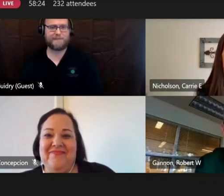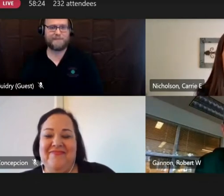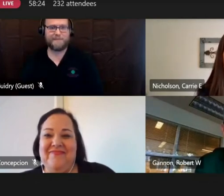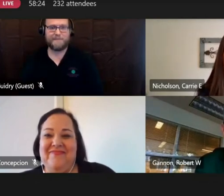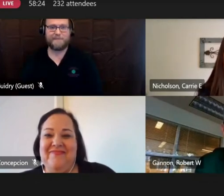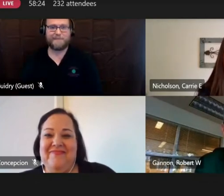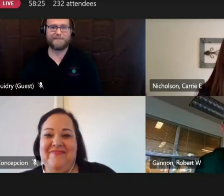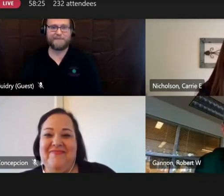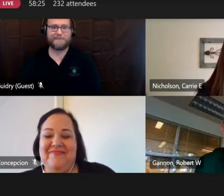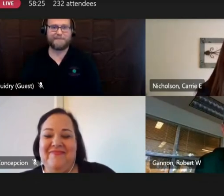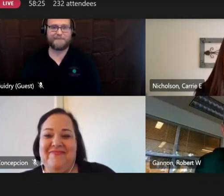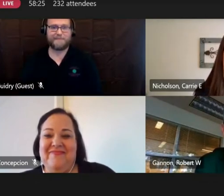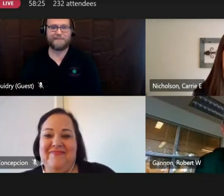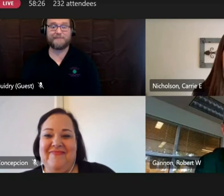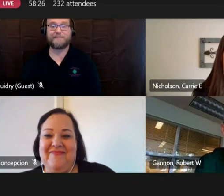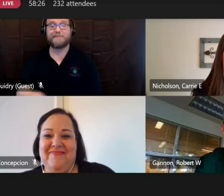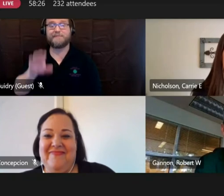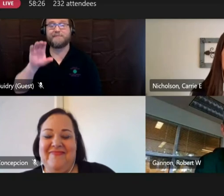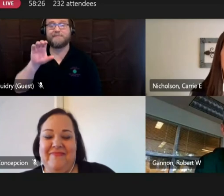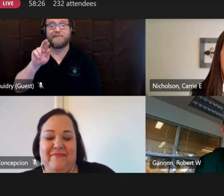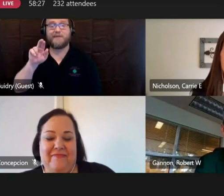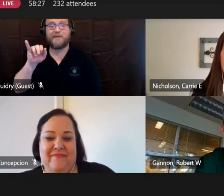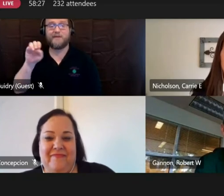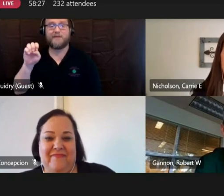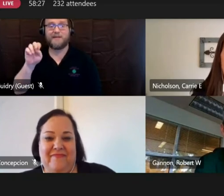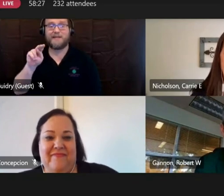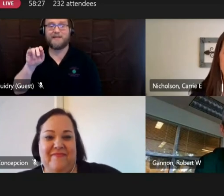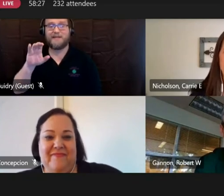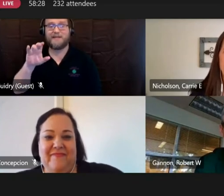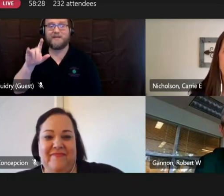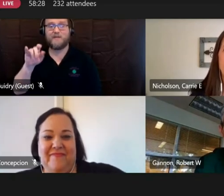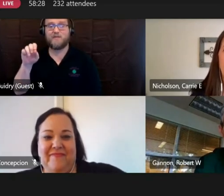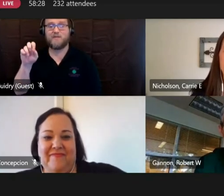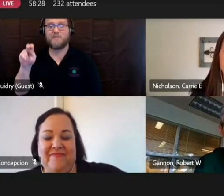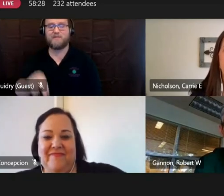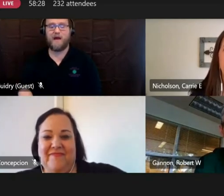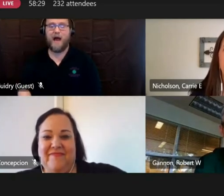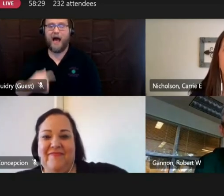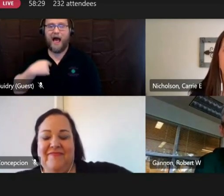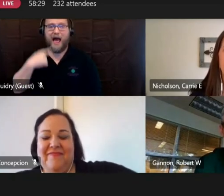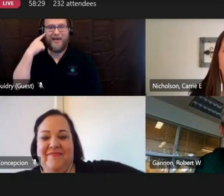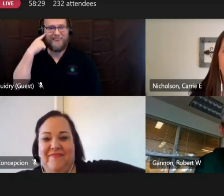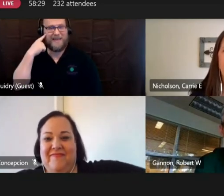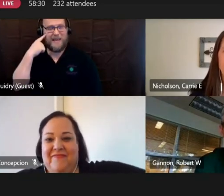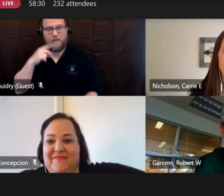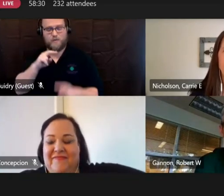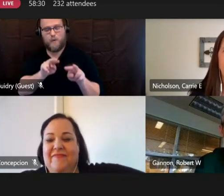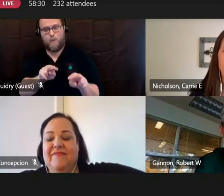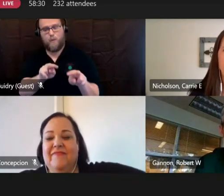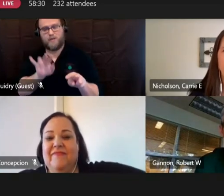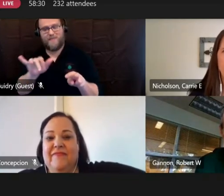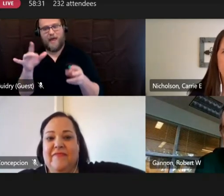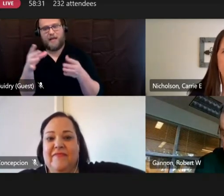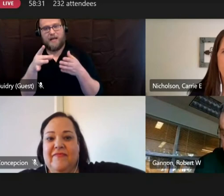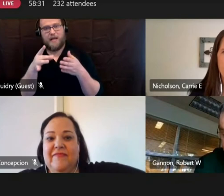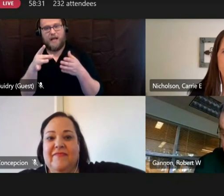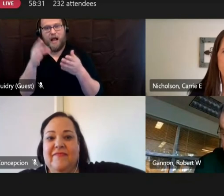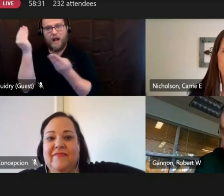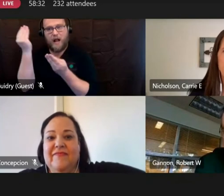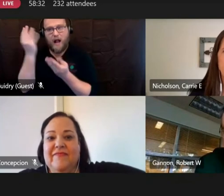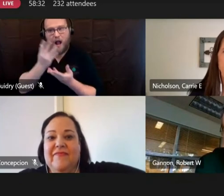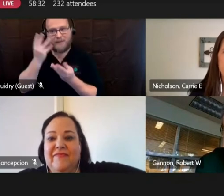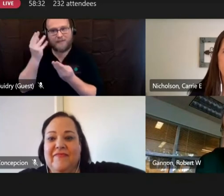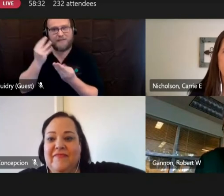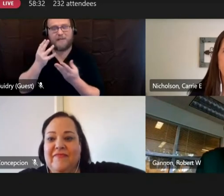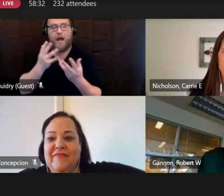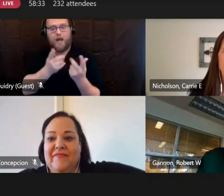Well, I can take a stab at it. I think as we watch the guidance adjust and accommodate for allowing more students into the